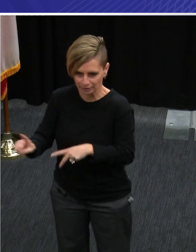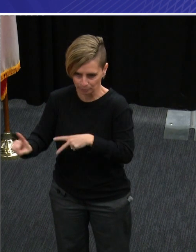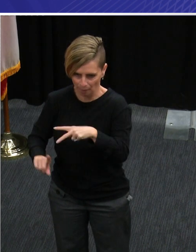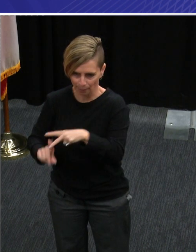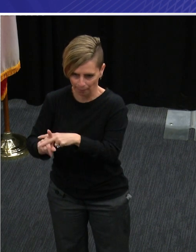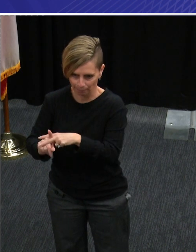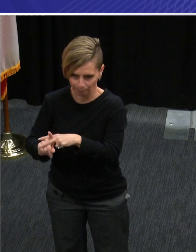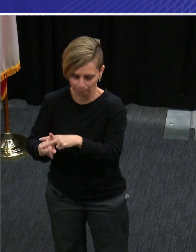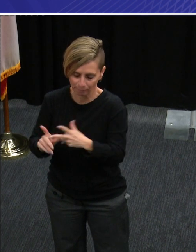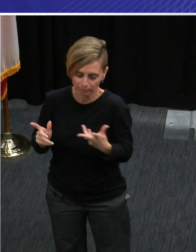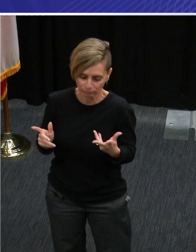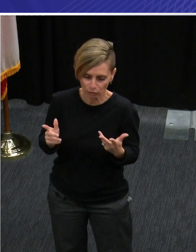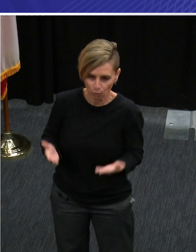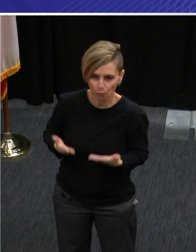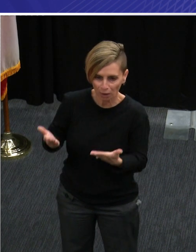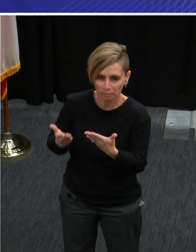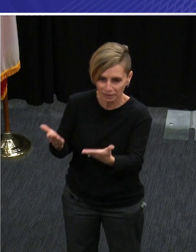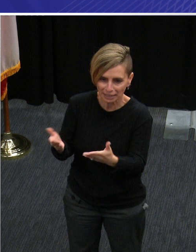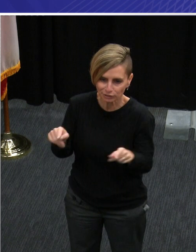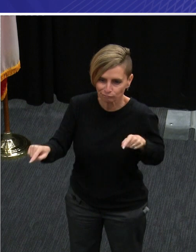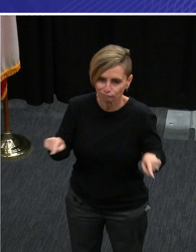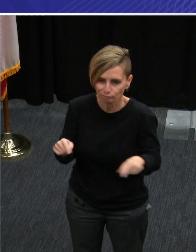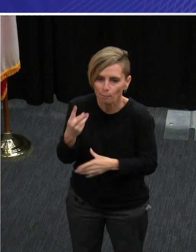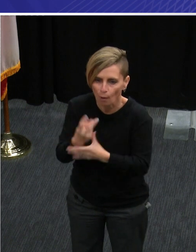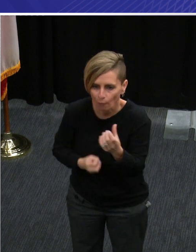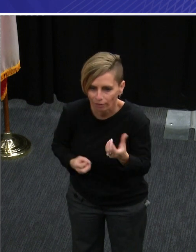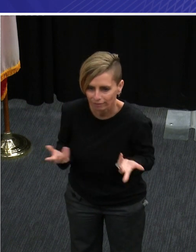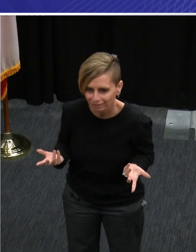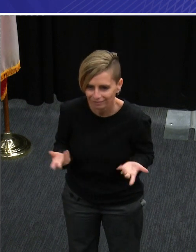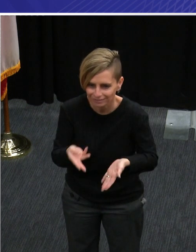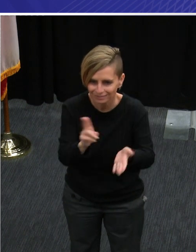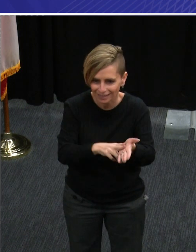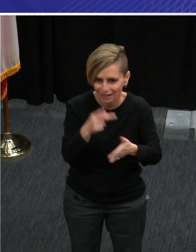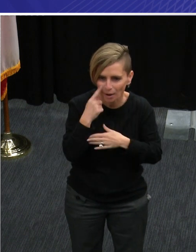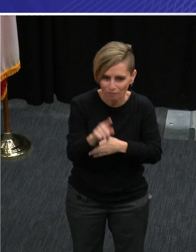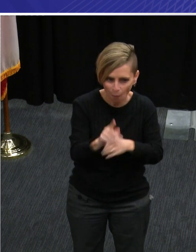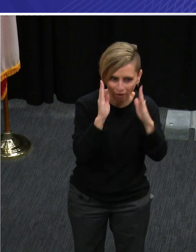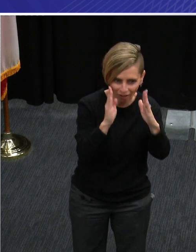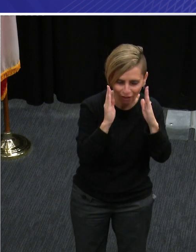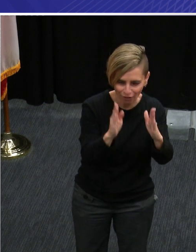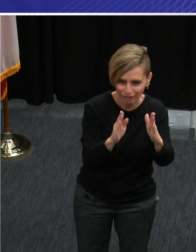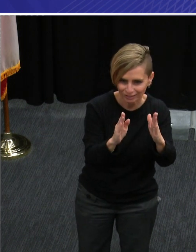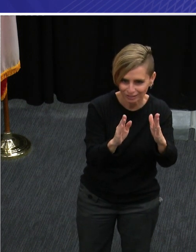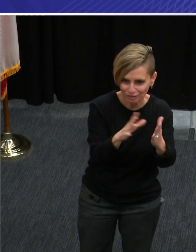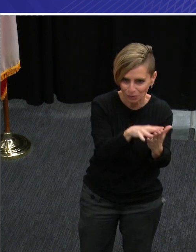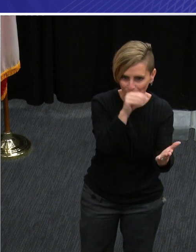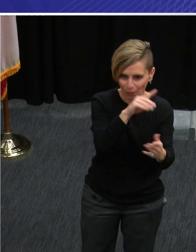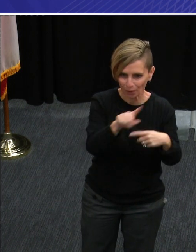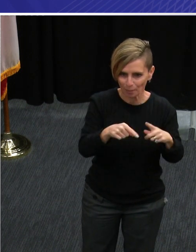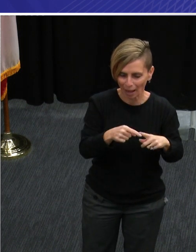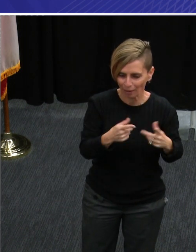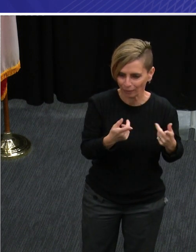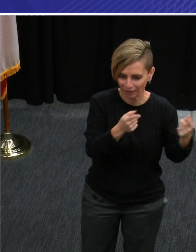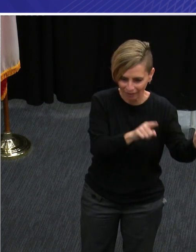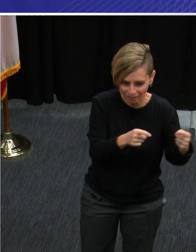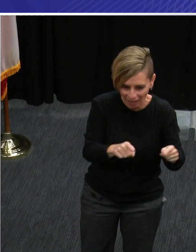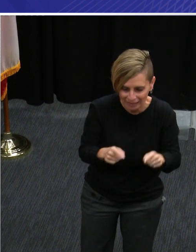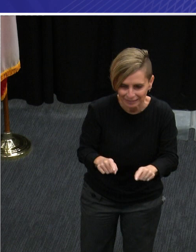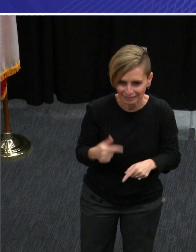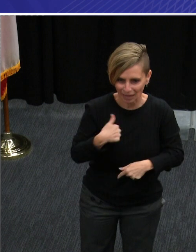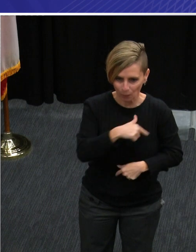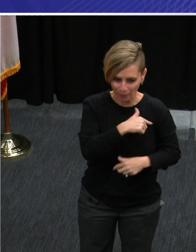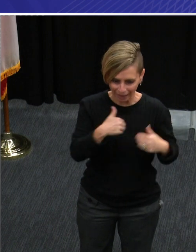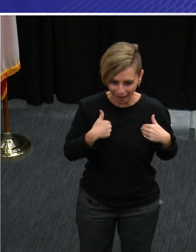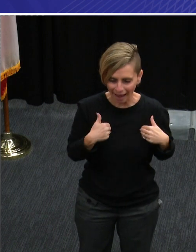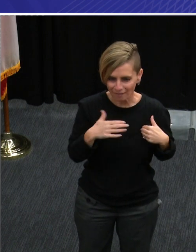So the recommendation is do both. Sign up for Alert St. Lucie to learn about not only events that we're hosting, but